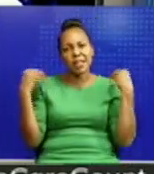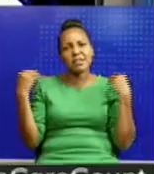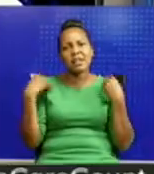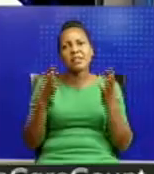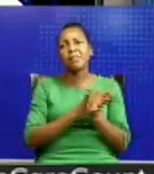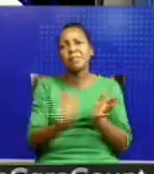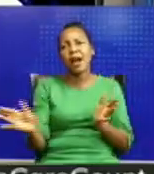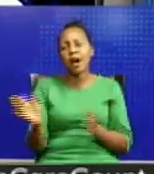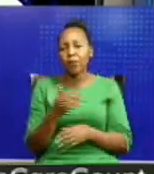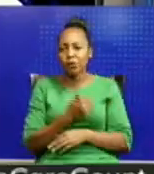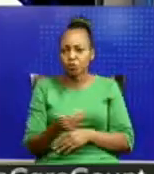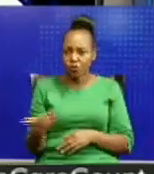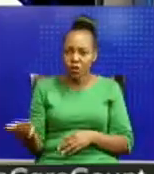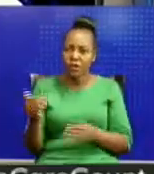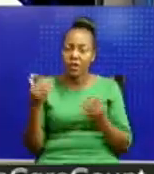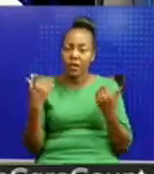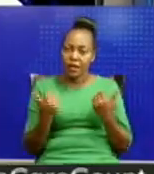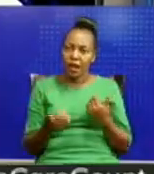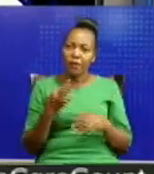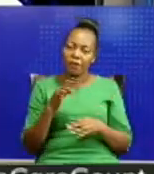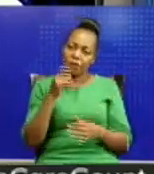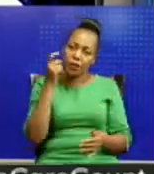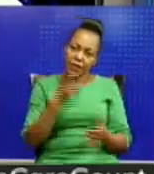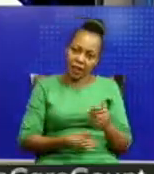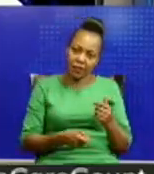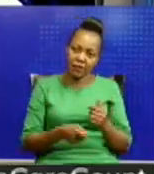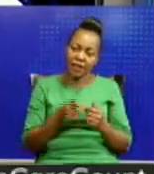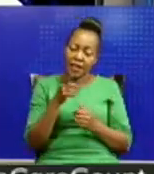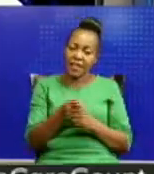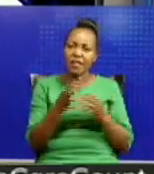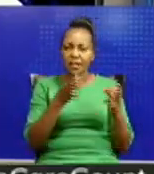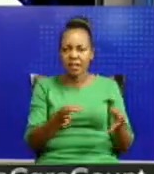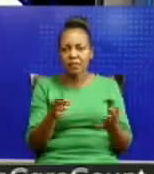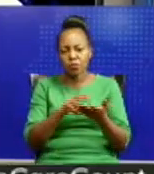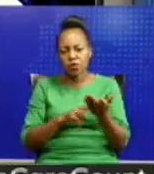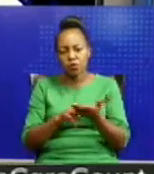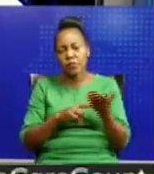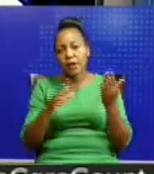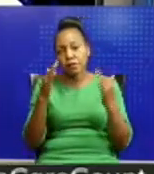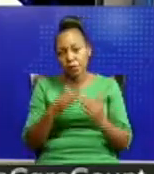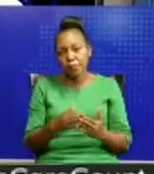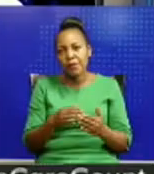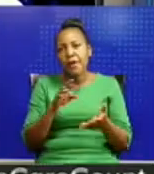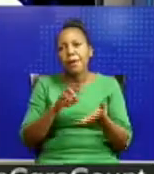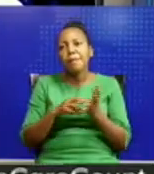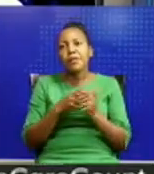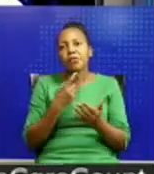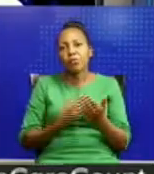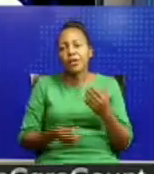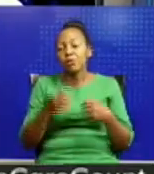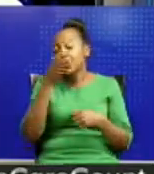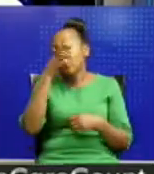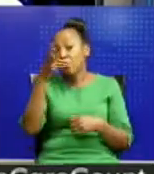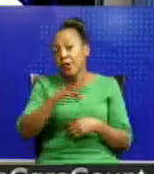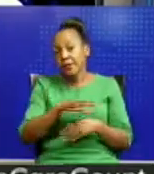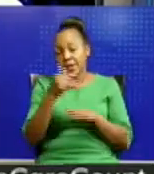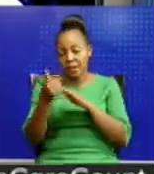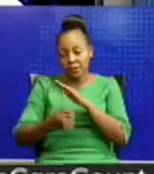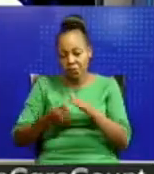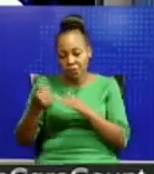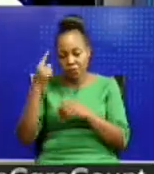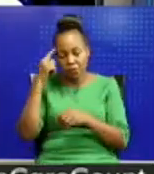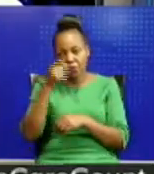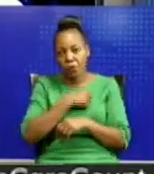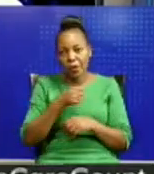mislead our children. And so if we tax these facilities, then we are going to make the situation worse for